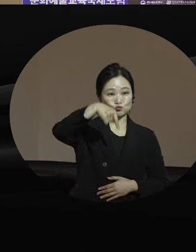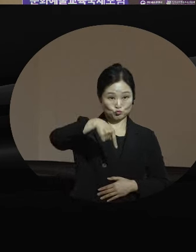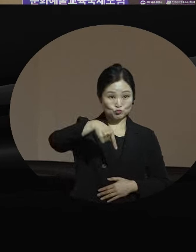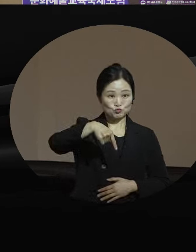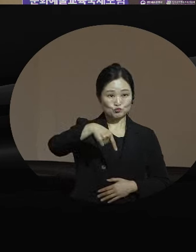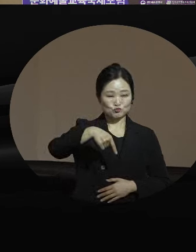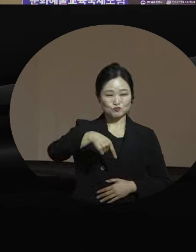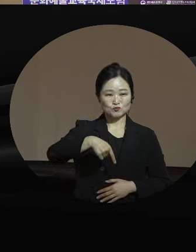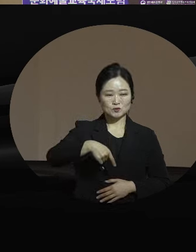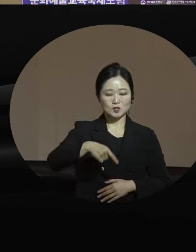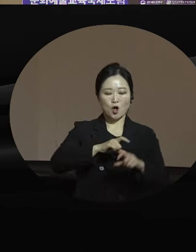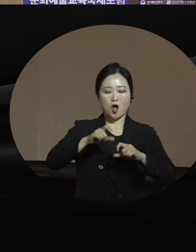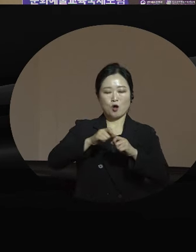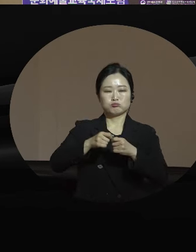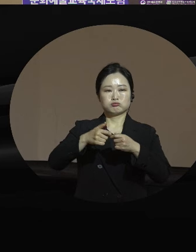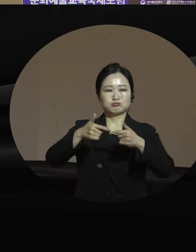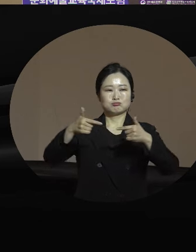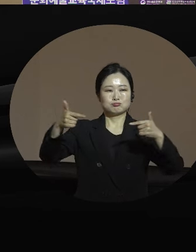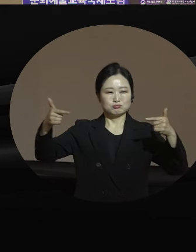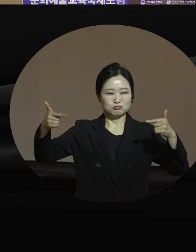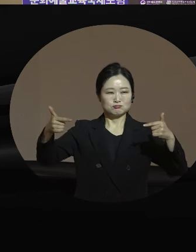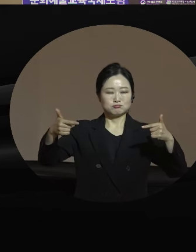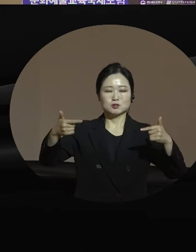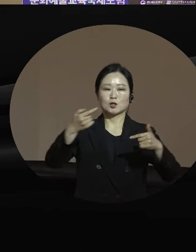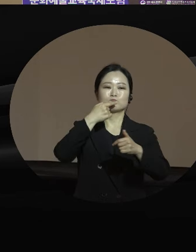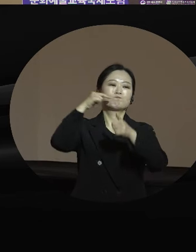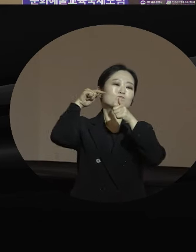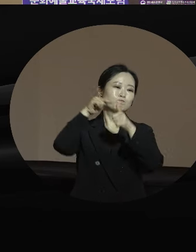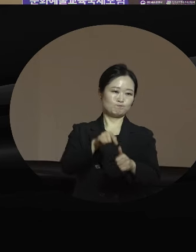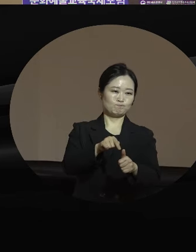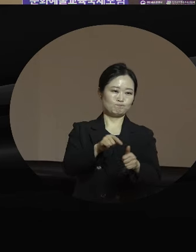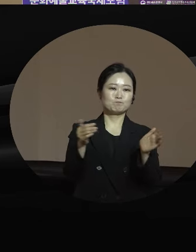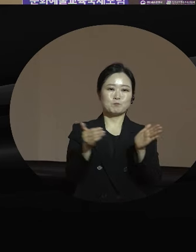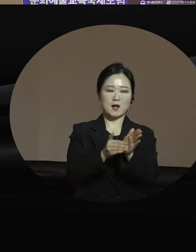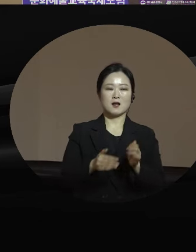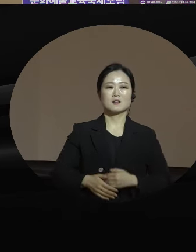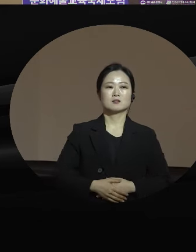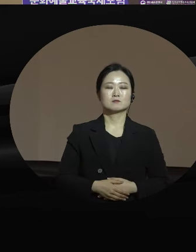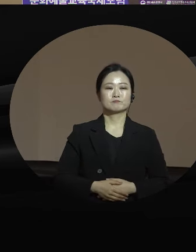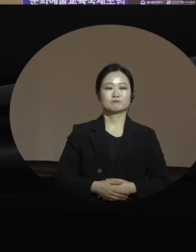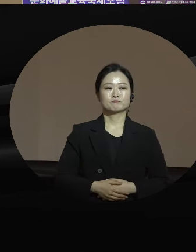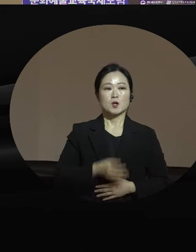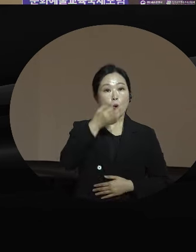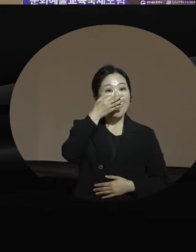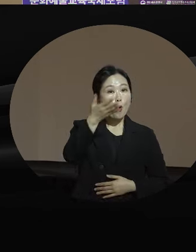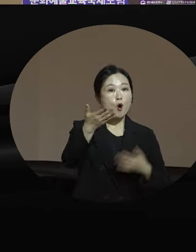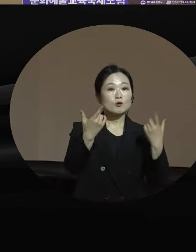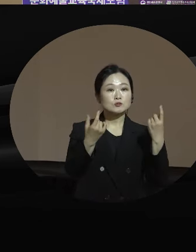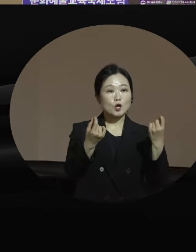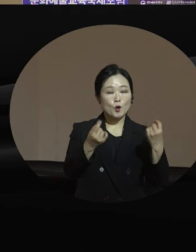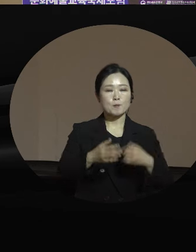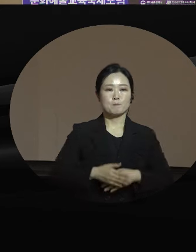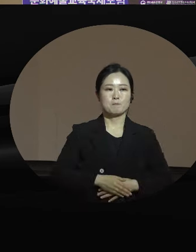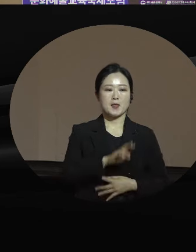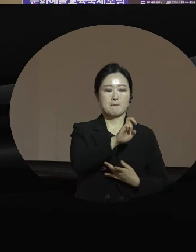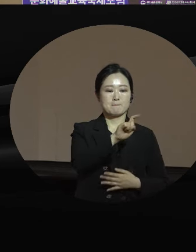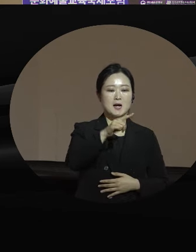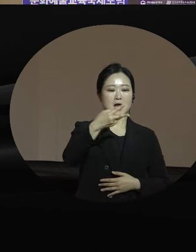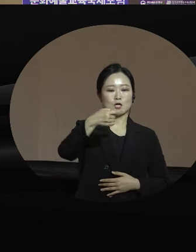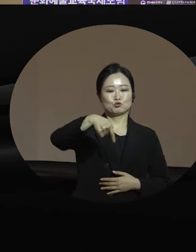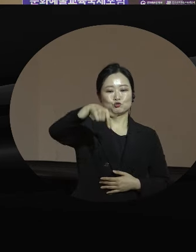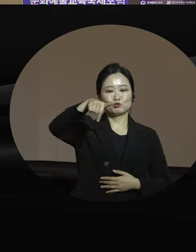shown that they also to learn the Mongolian horse fiddle in the education system